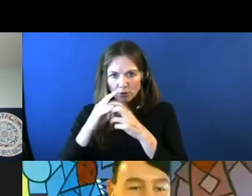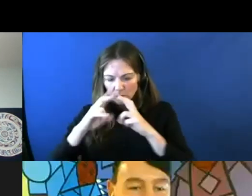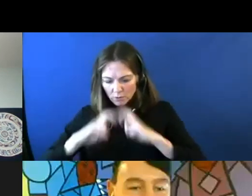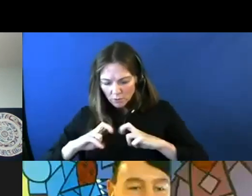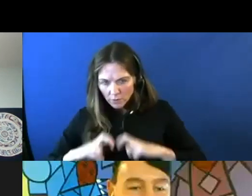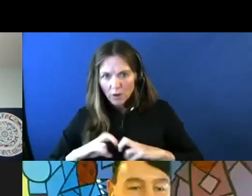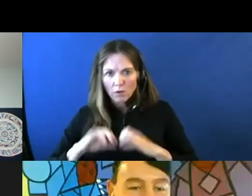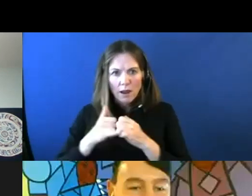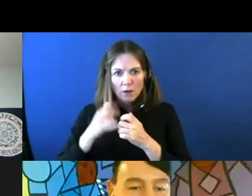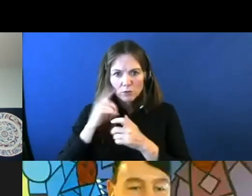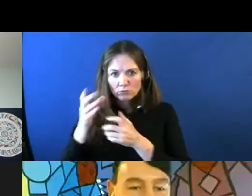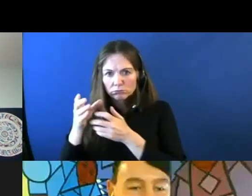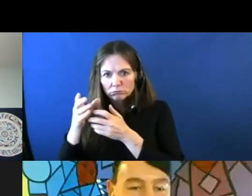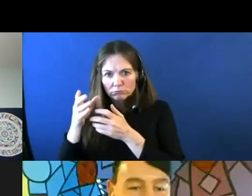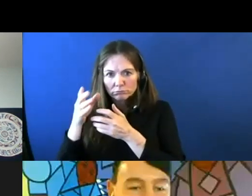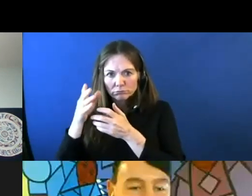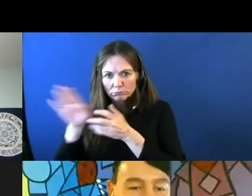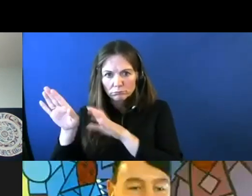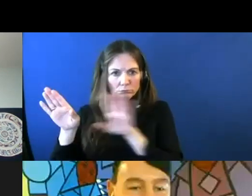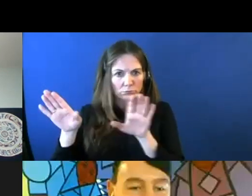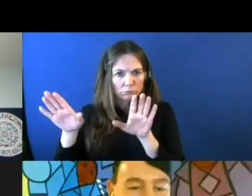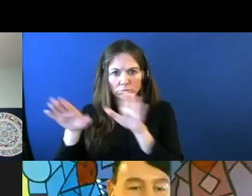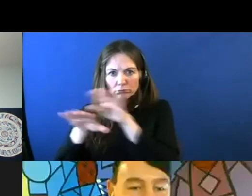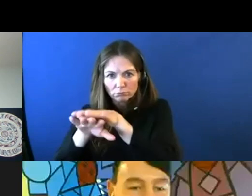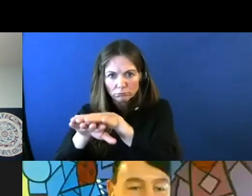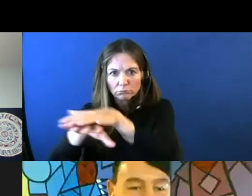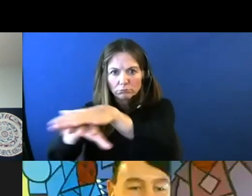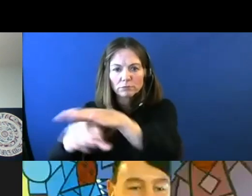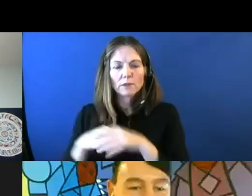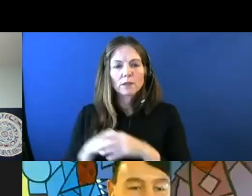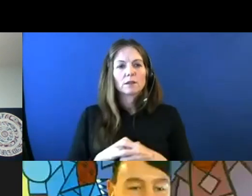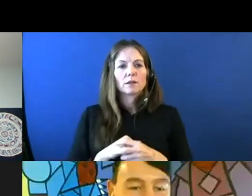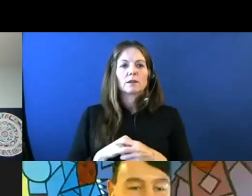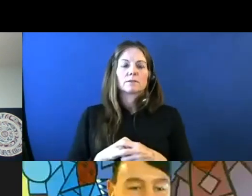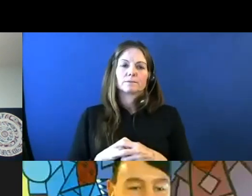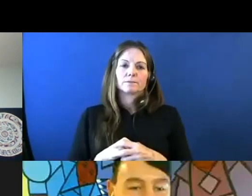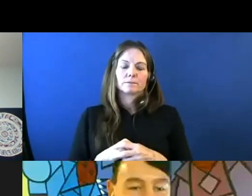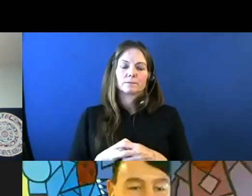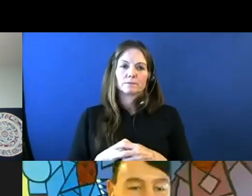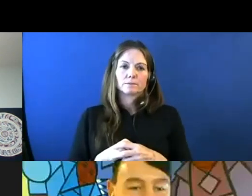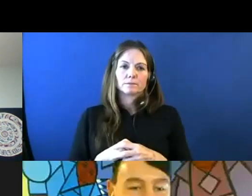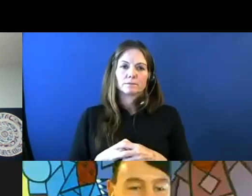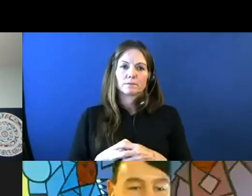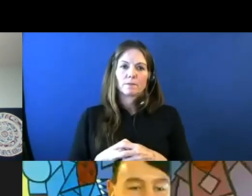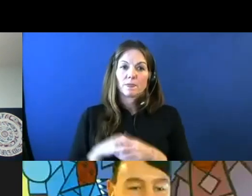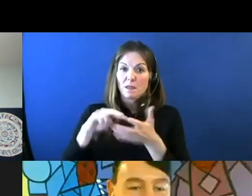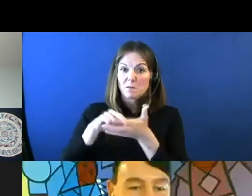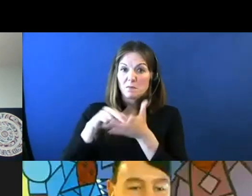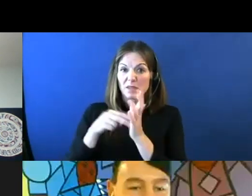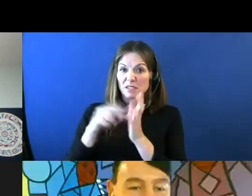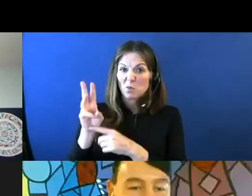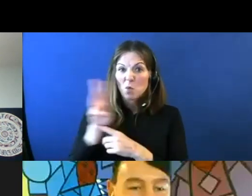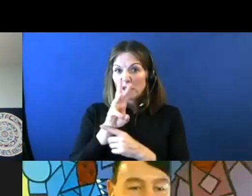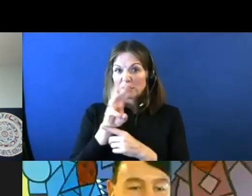that. And not saying that, you know, we're knocking the value of the Western knowledge,